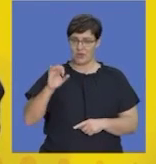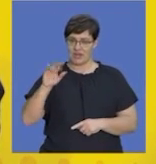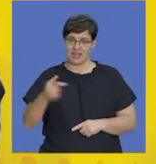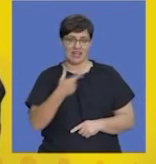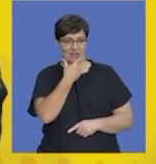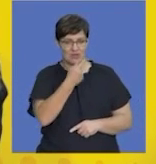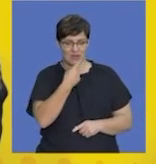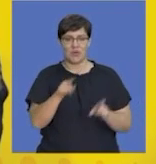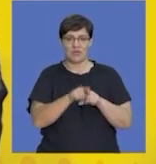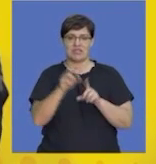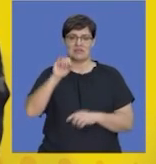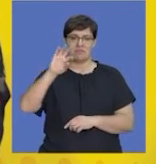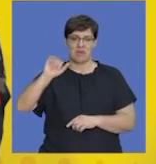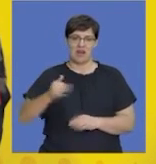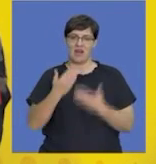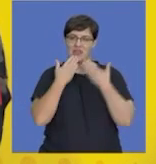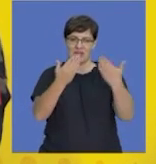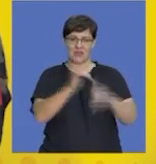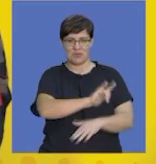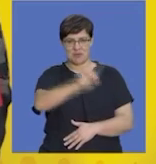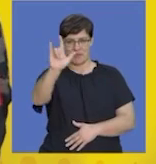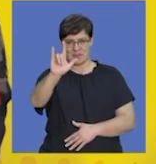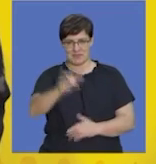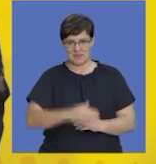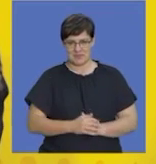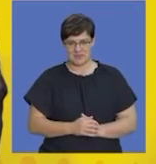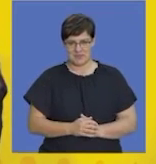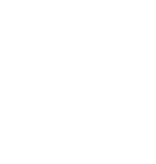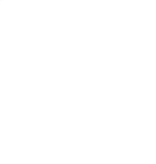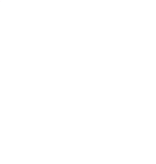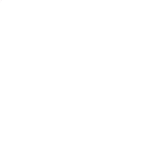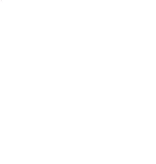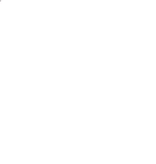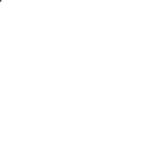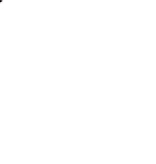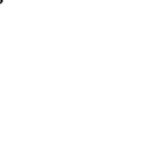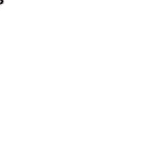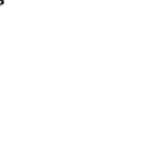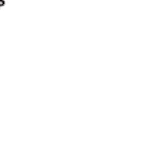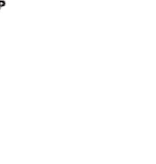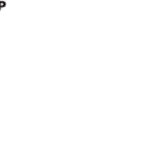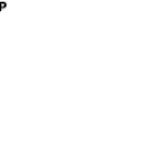Luni, Nicolene, and Seema, thank you and goodbye.